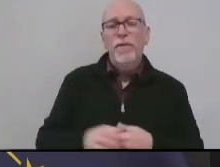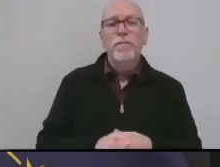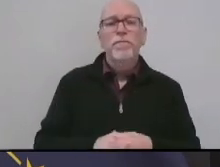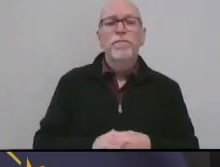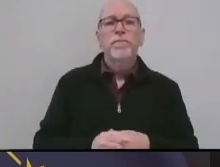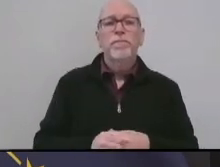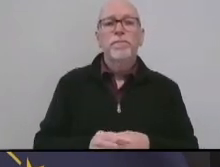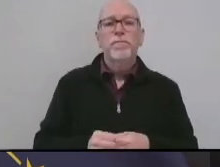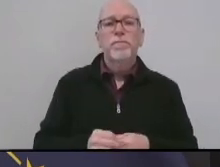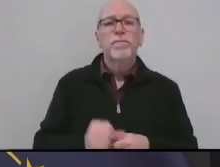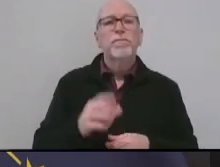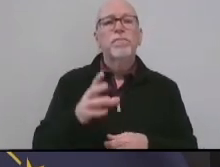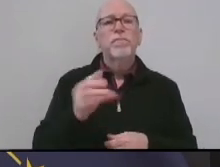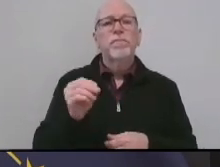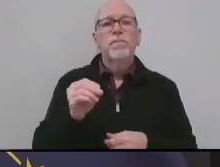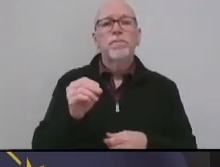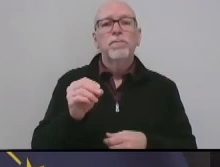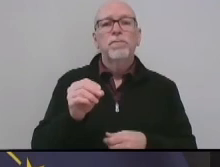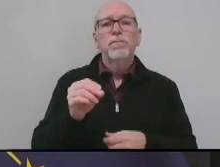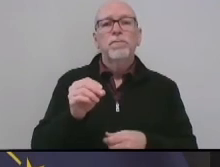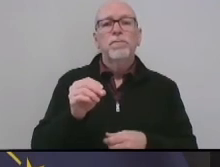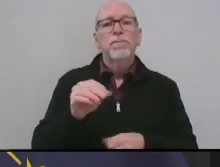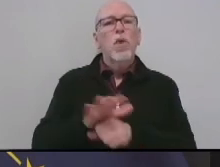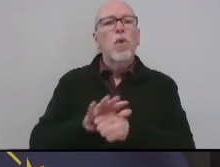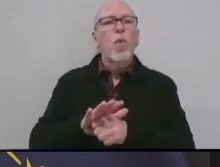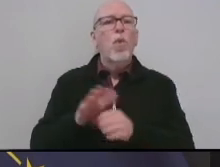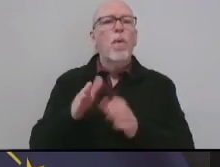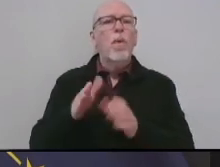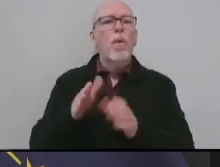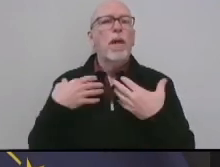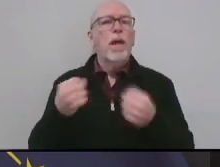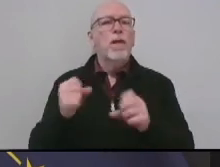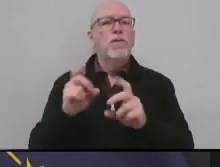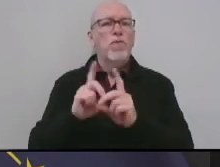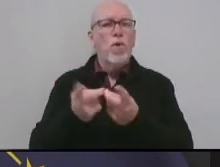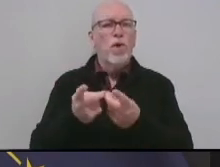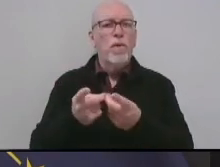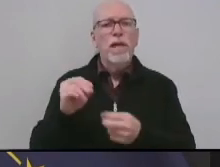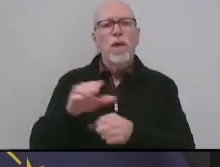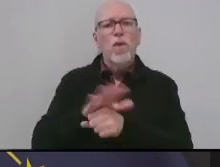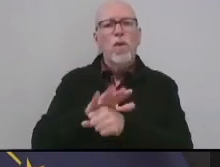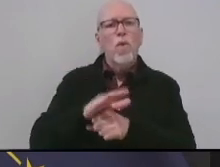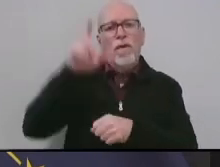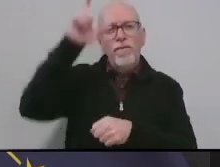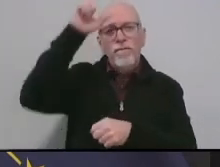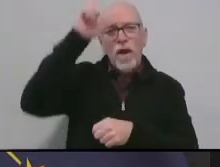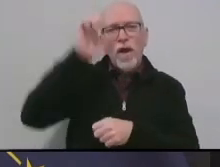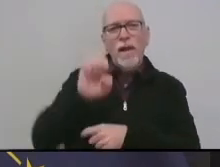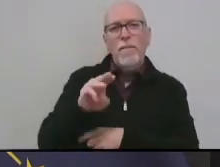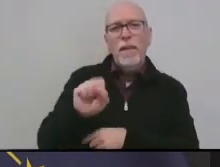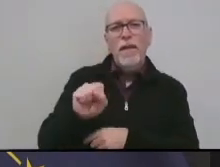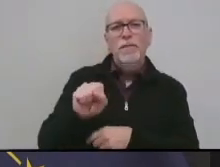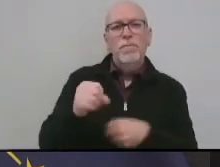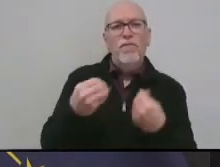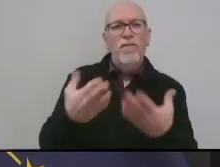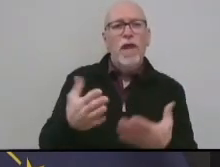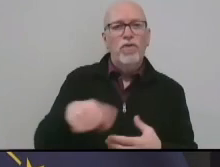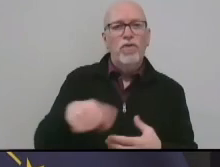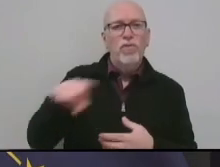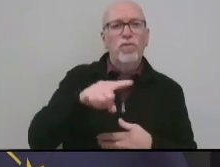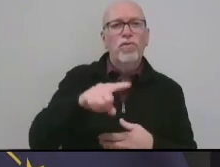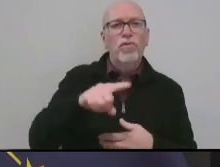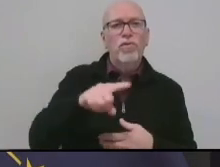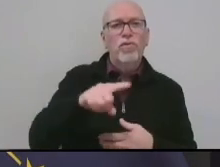and local public health departments and local fire and EMS provider agencies, and numerous other key